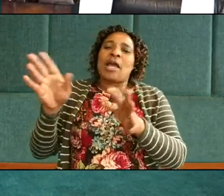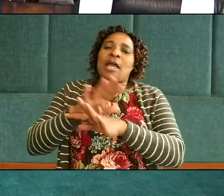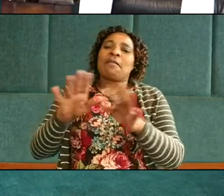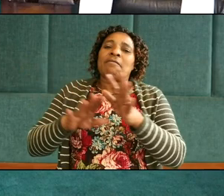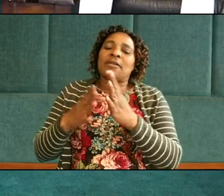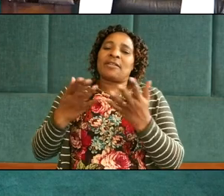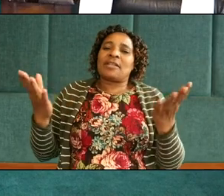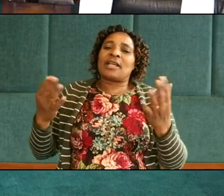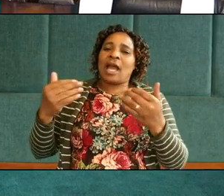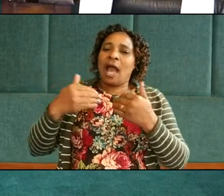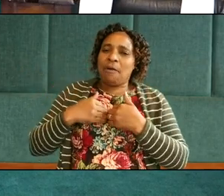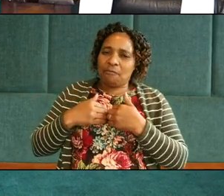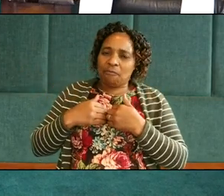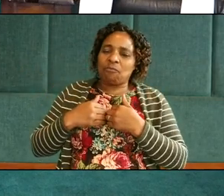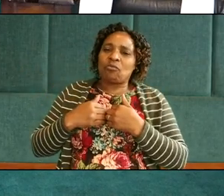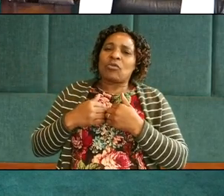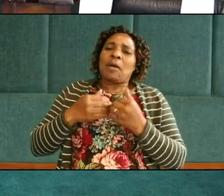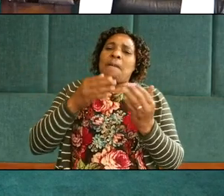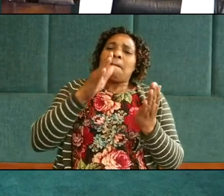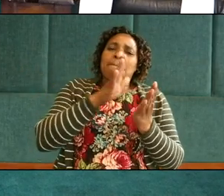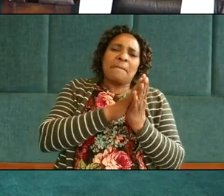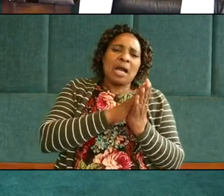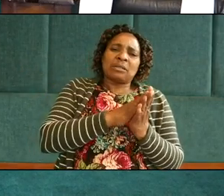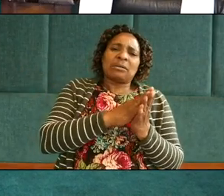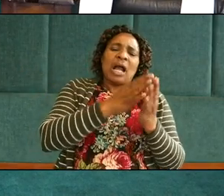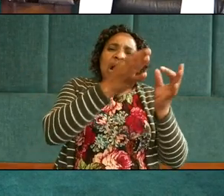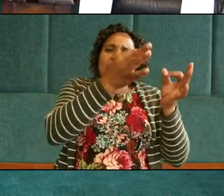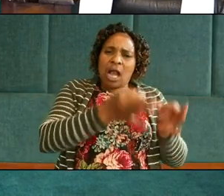everything. Like, you have a bottomless bank account.